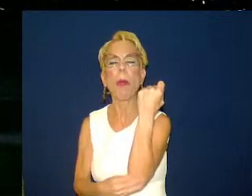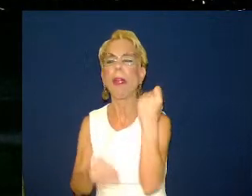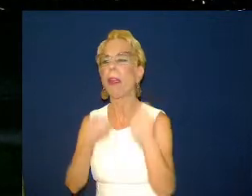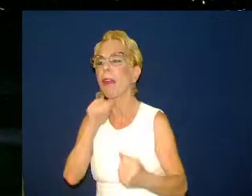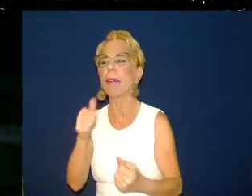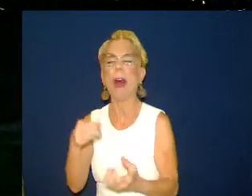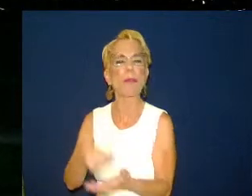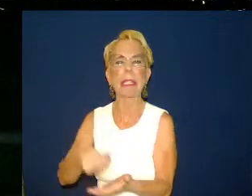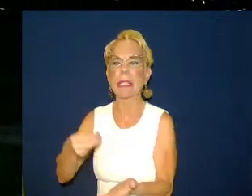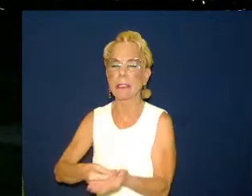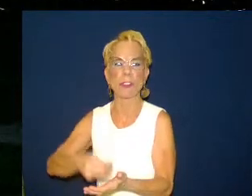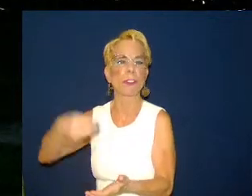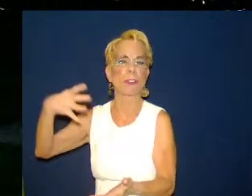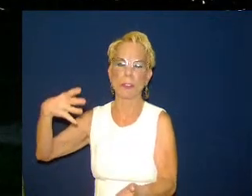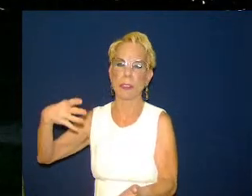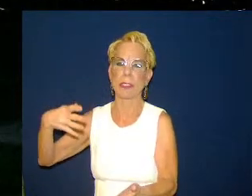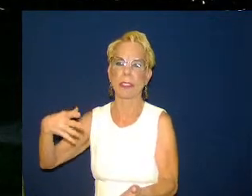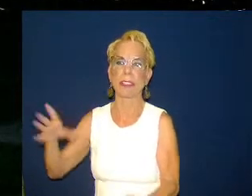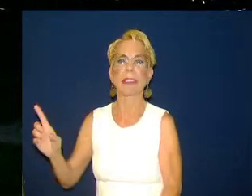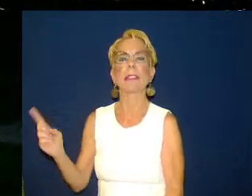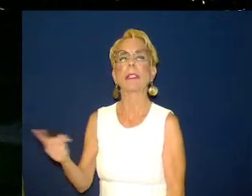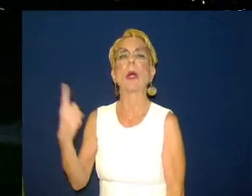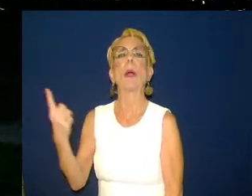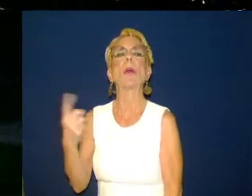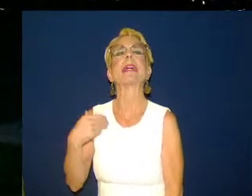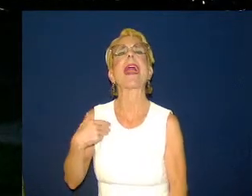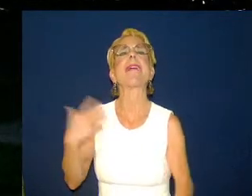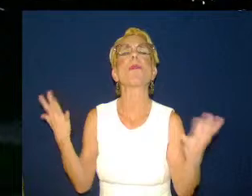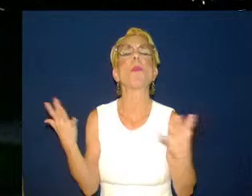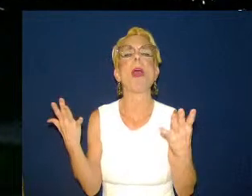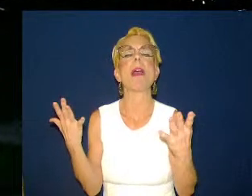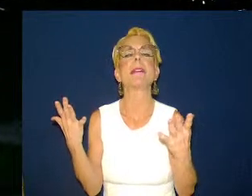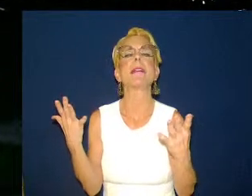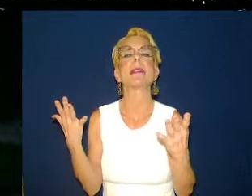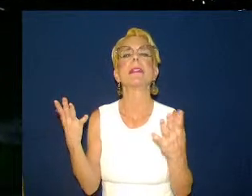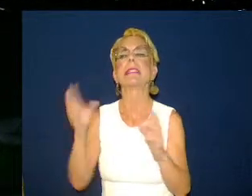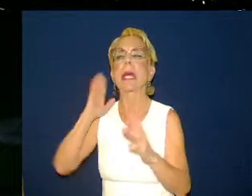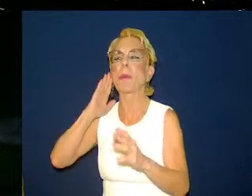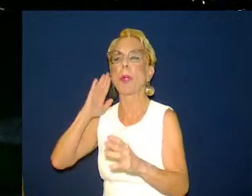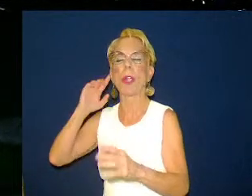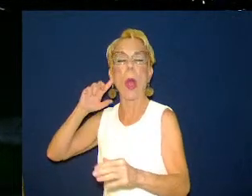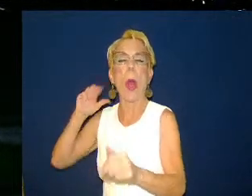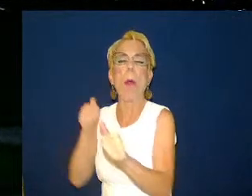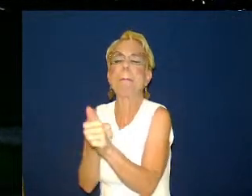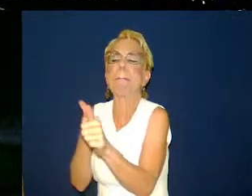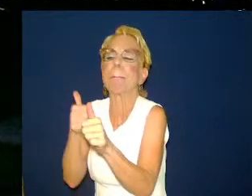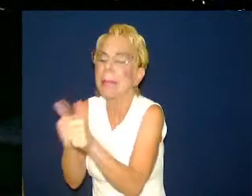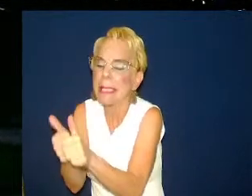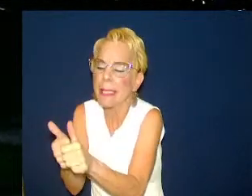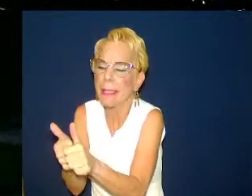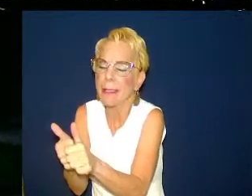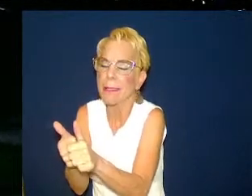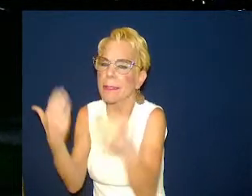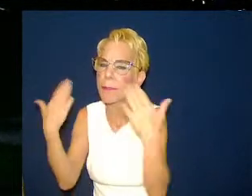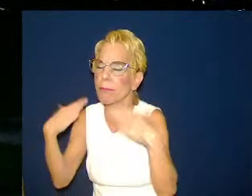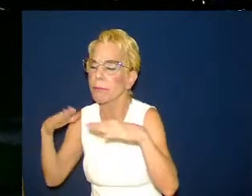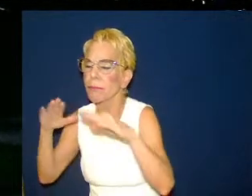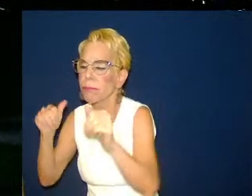my friends, is they were obedient to Jesus during times of